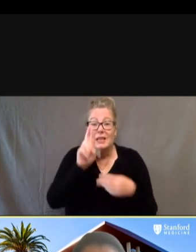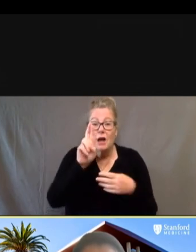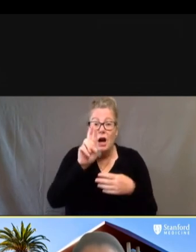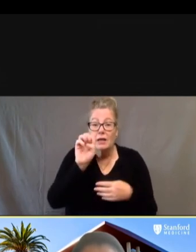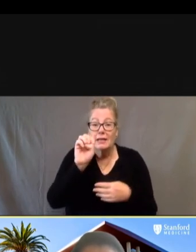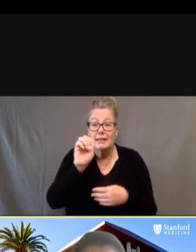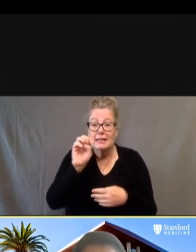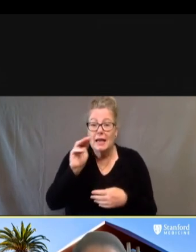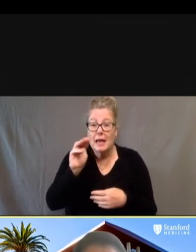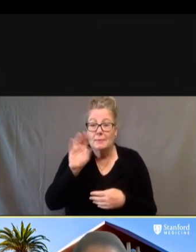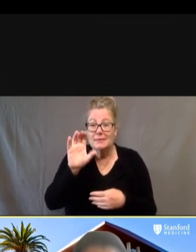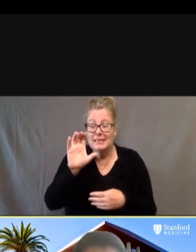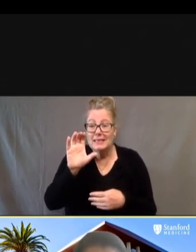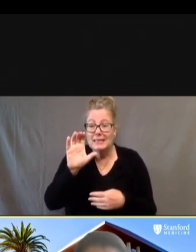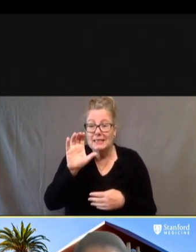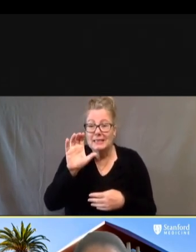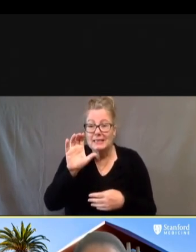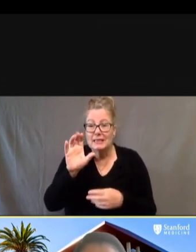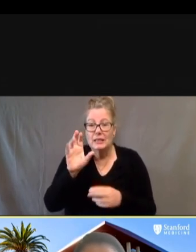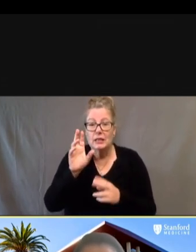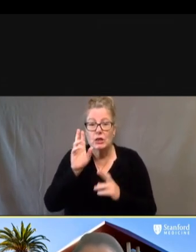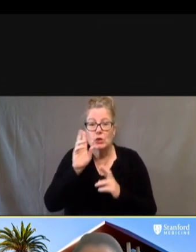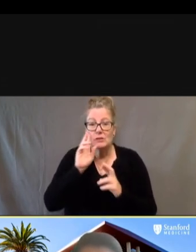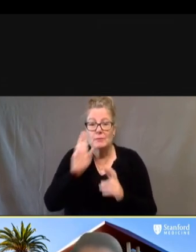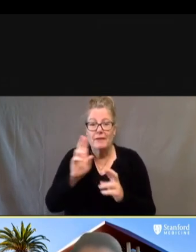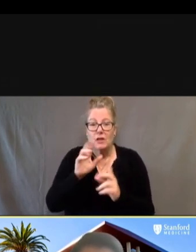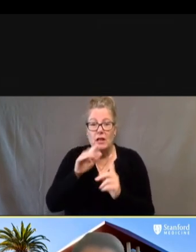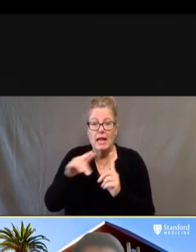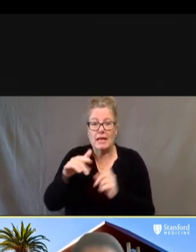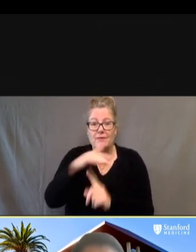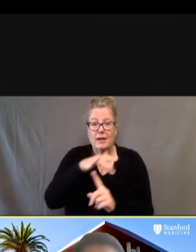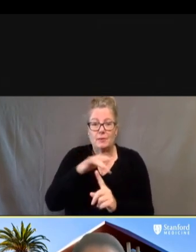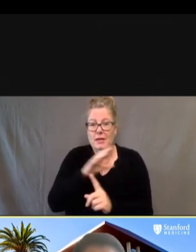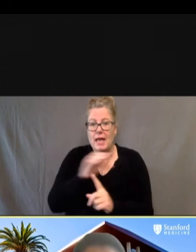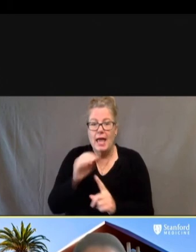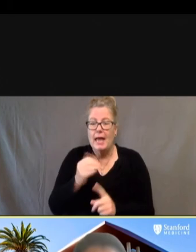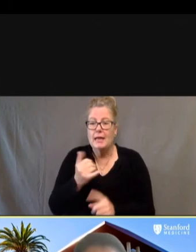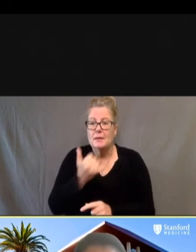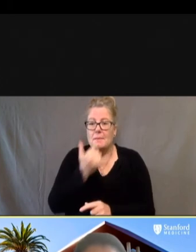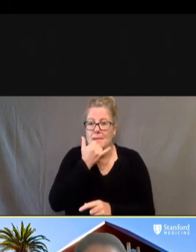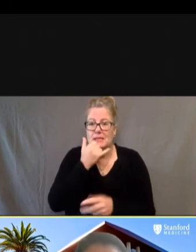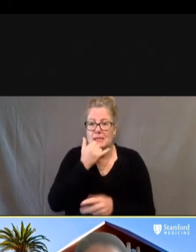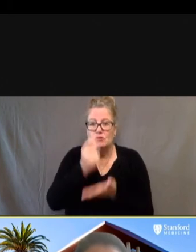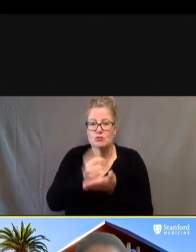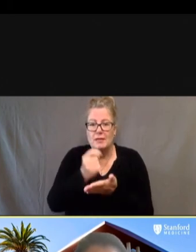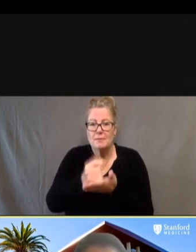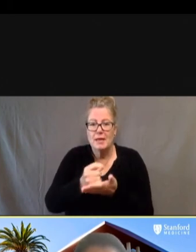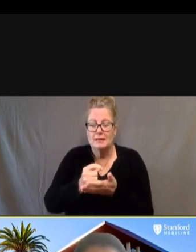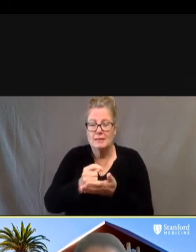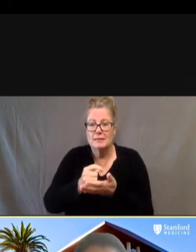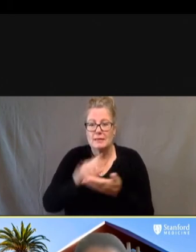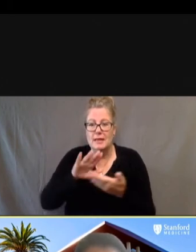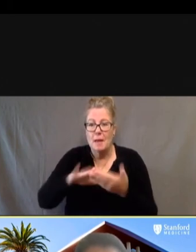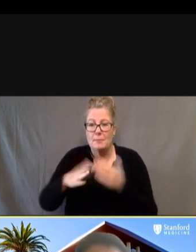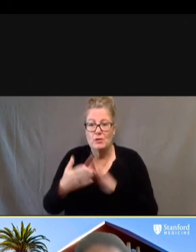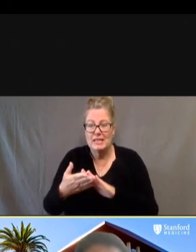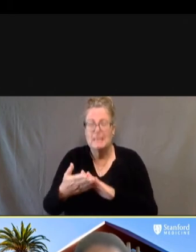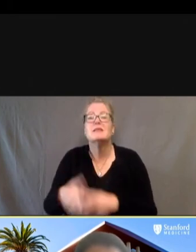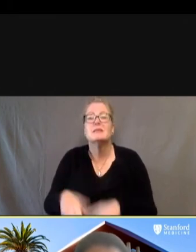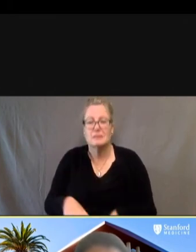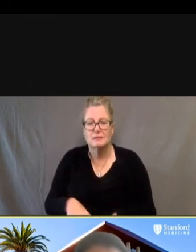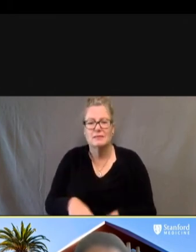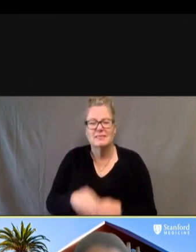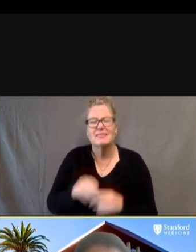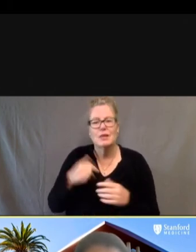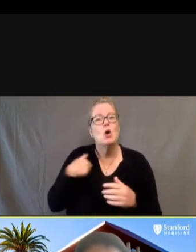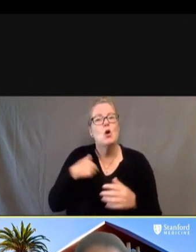for the Respectful Environment and Mistreatment Committee. And as of this August, we included a mistreatment